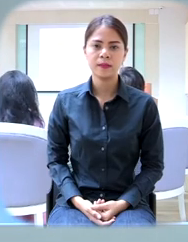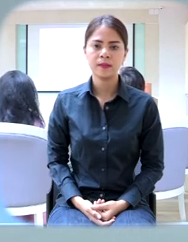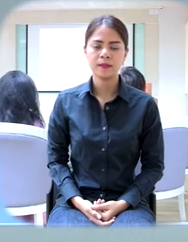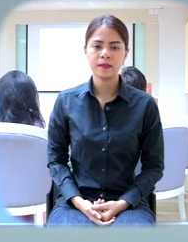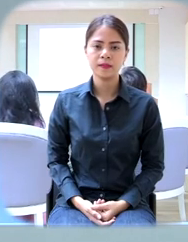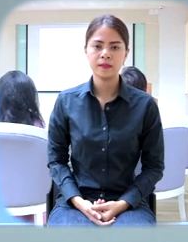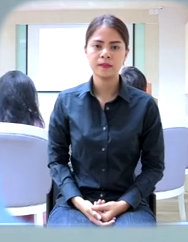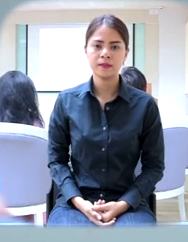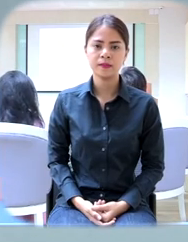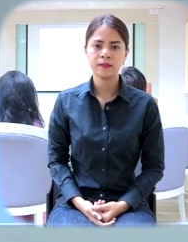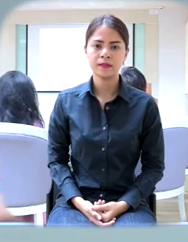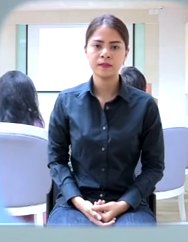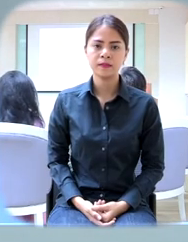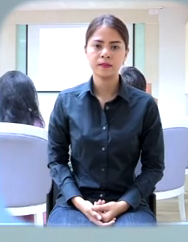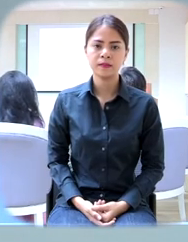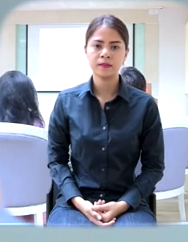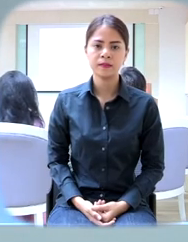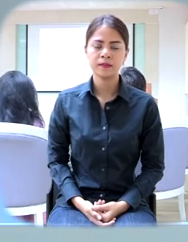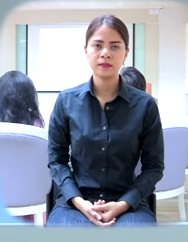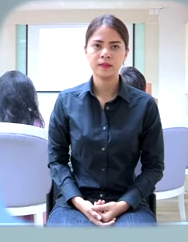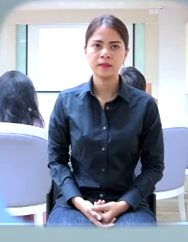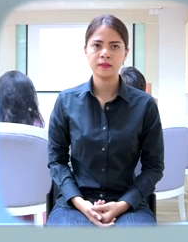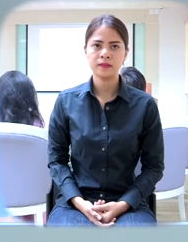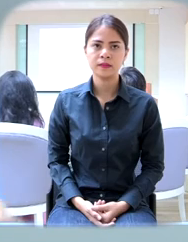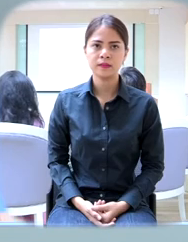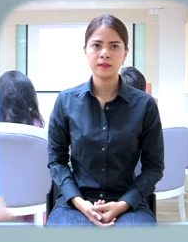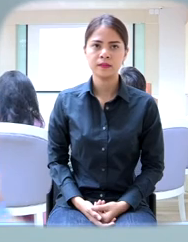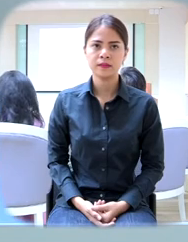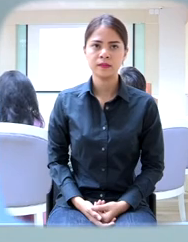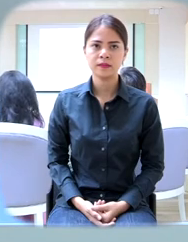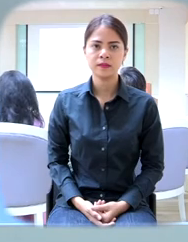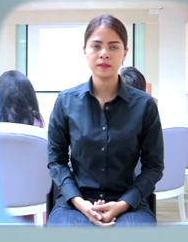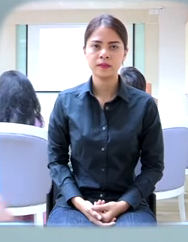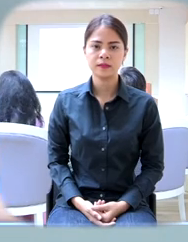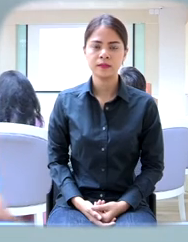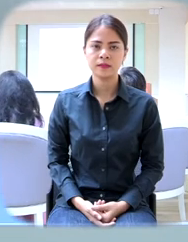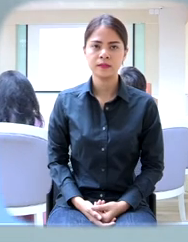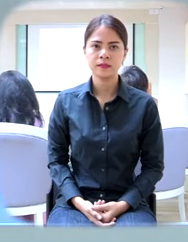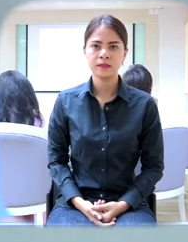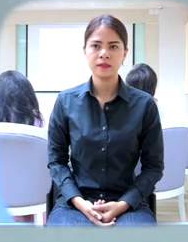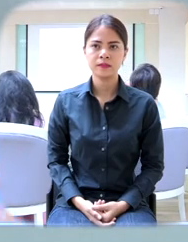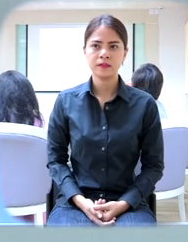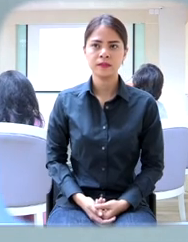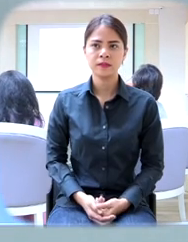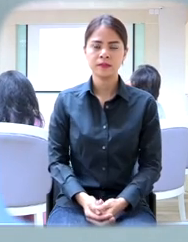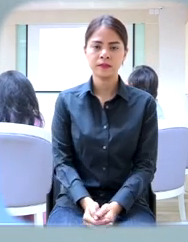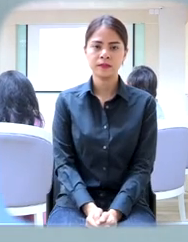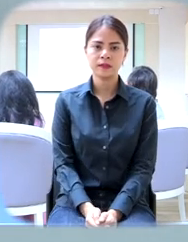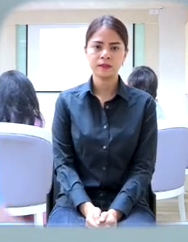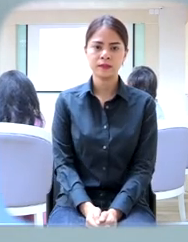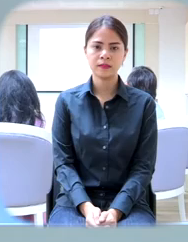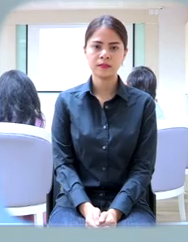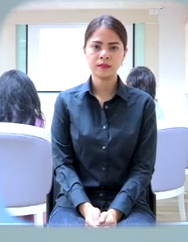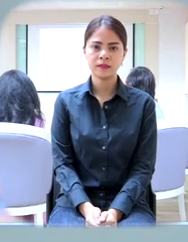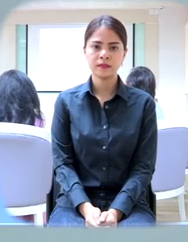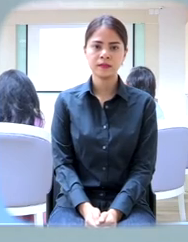he cited them. So this is perhaps the only study of this type in such detail that